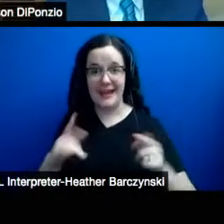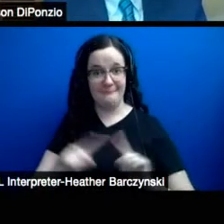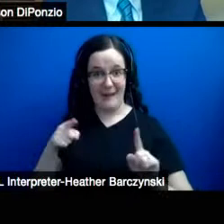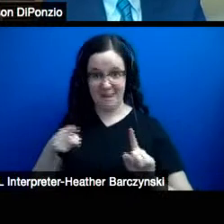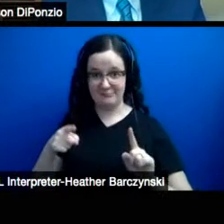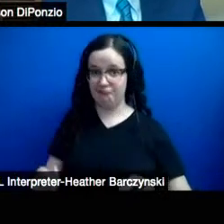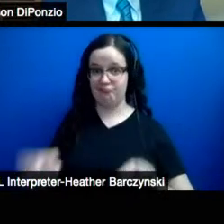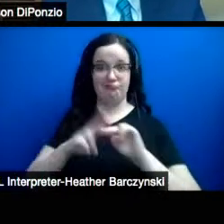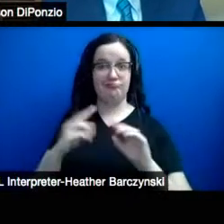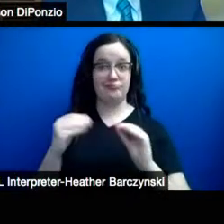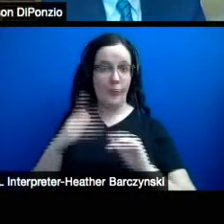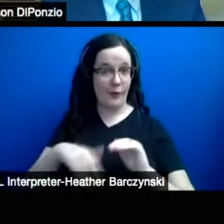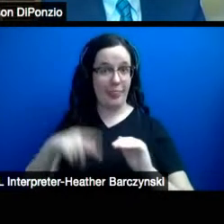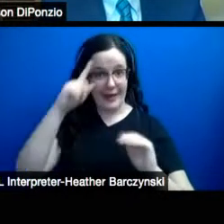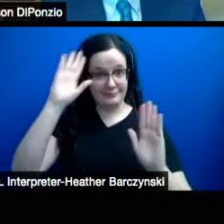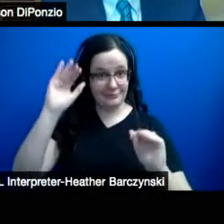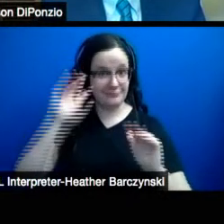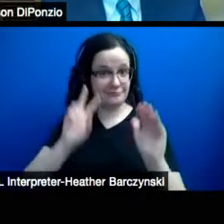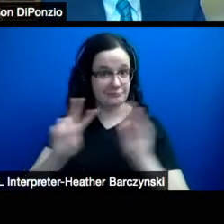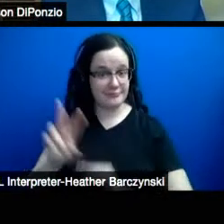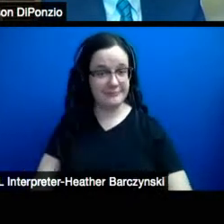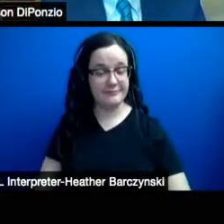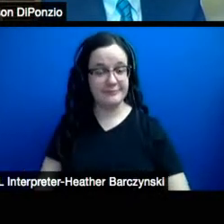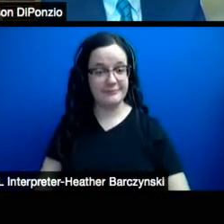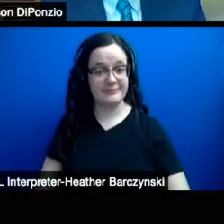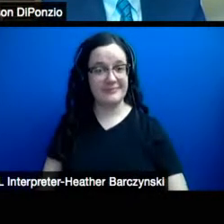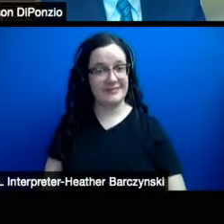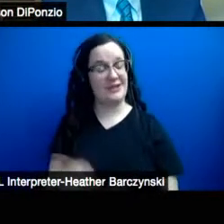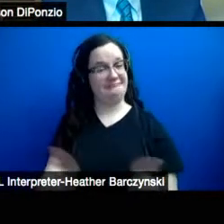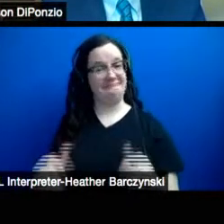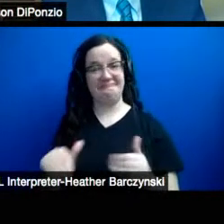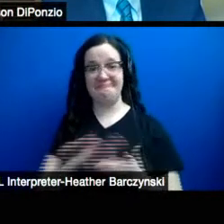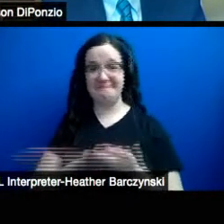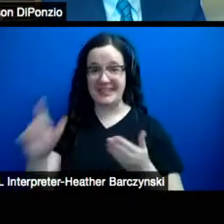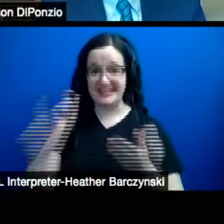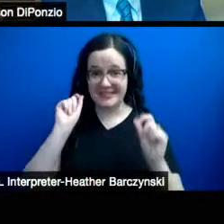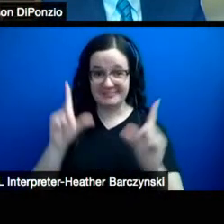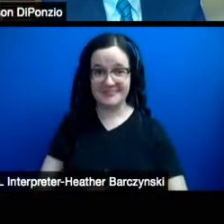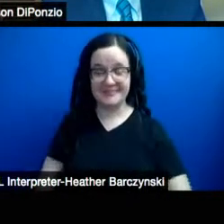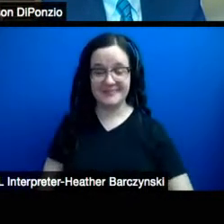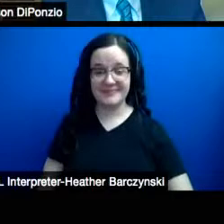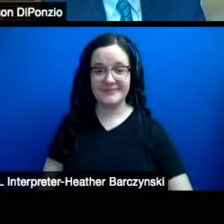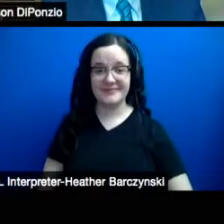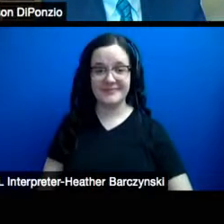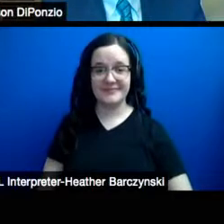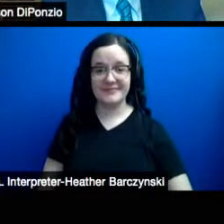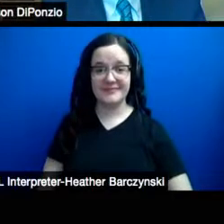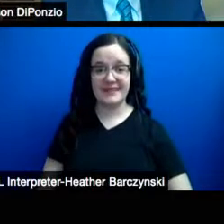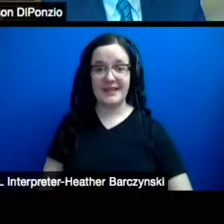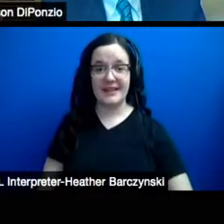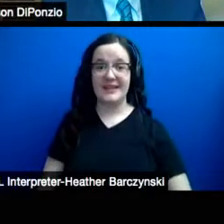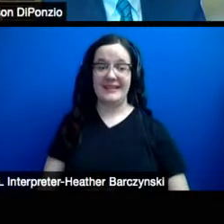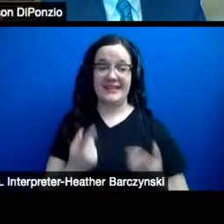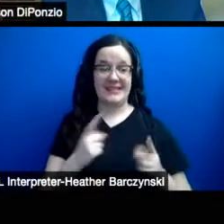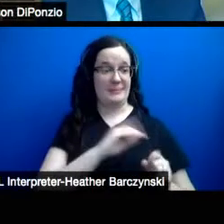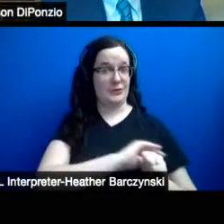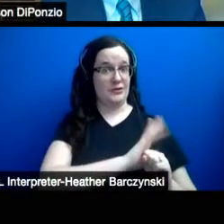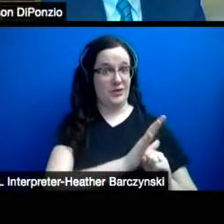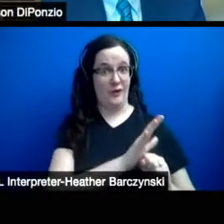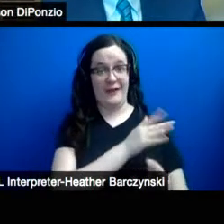than we expected. And it was a pleasant surprise from going from the COVID year